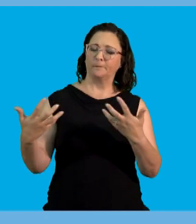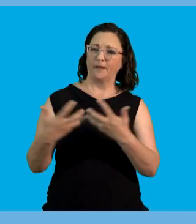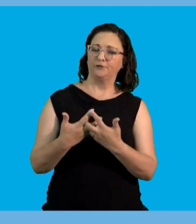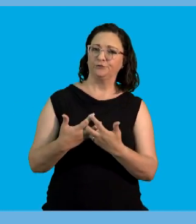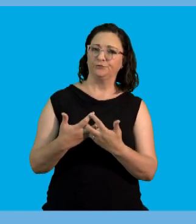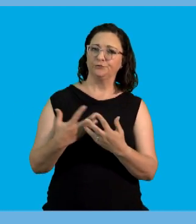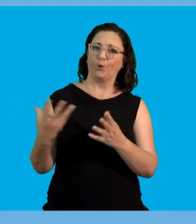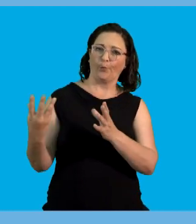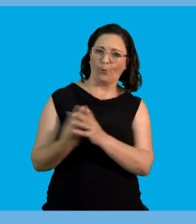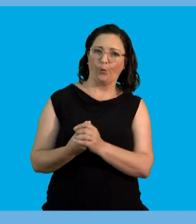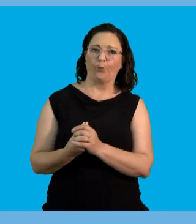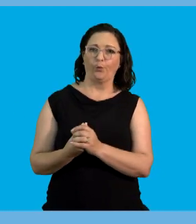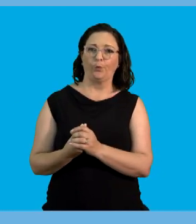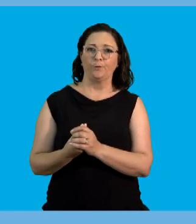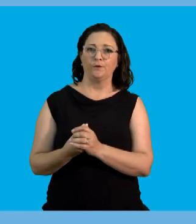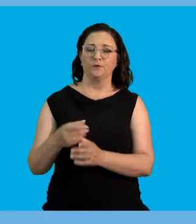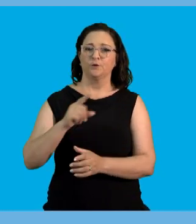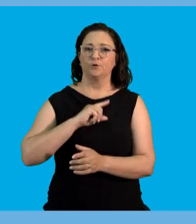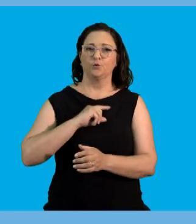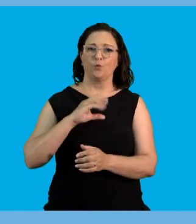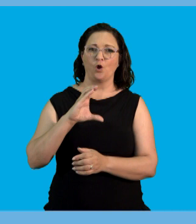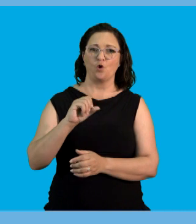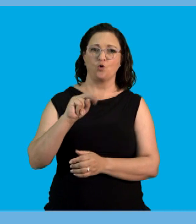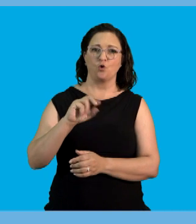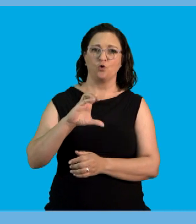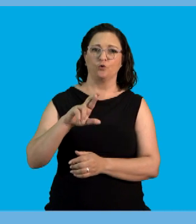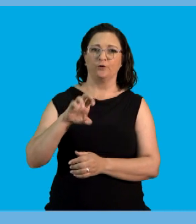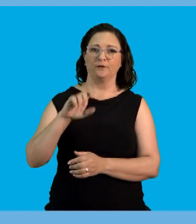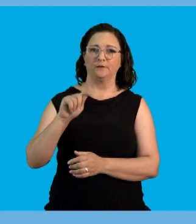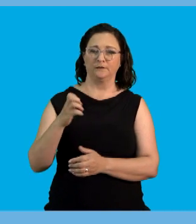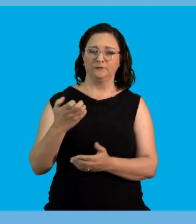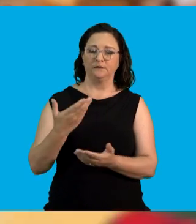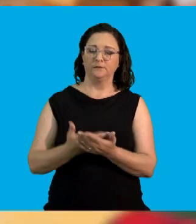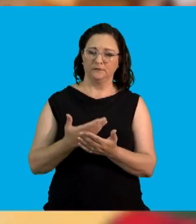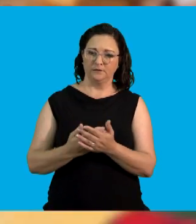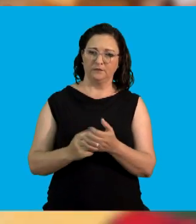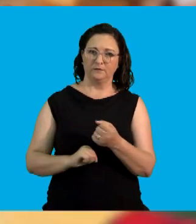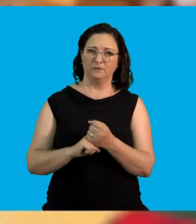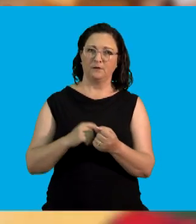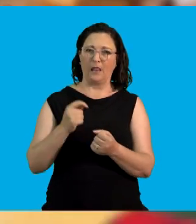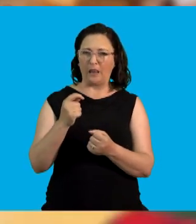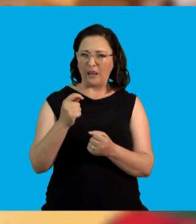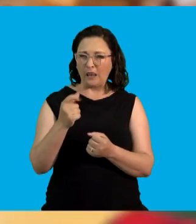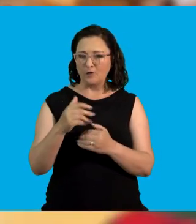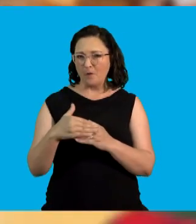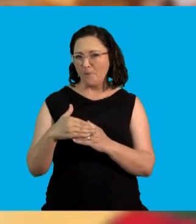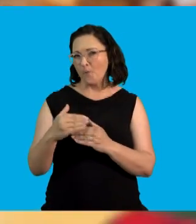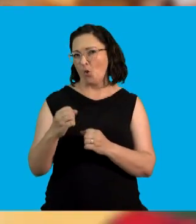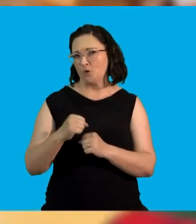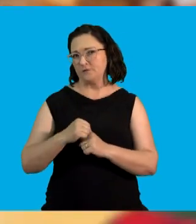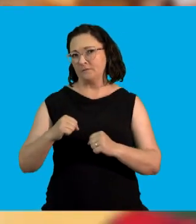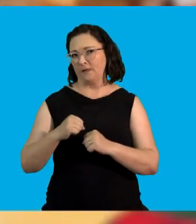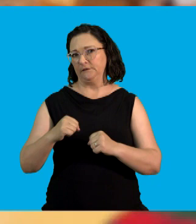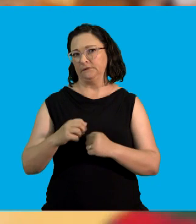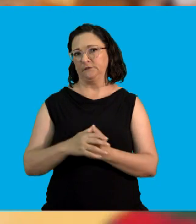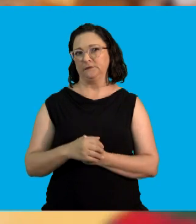or which one is suitable for us to use in order to reinforce our concrete? So we need something that expands slightly bigger or